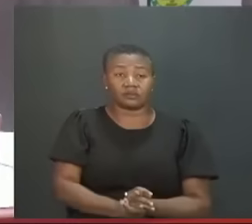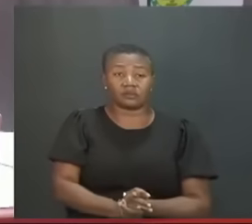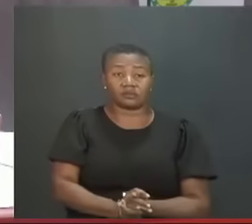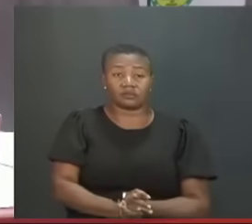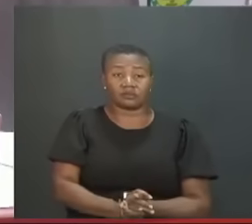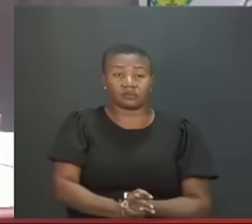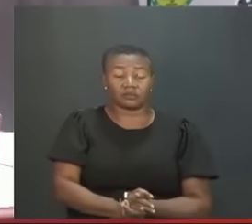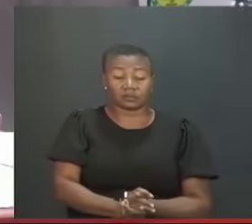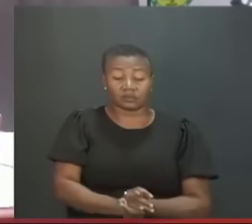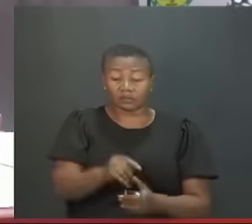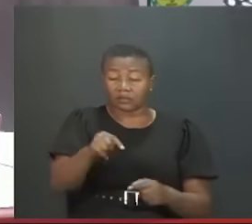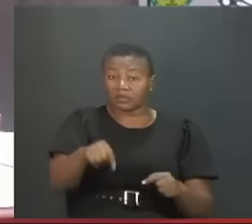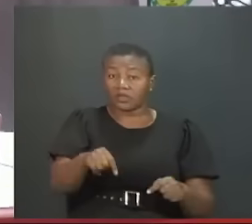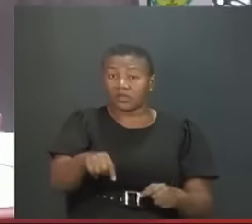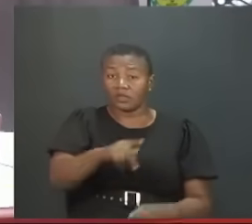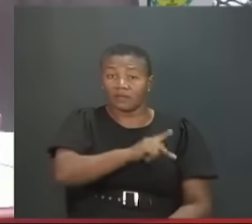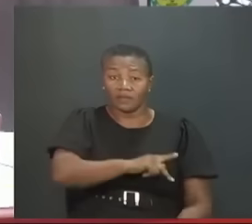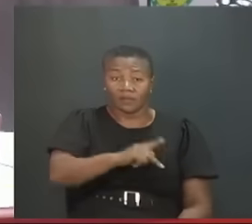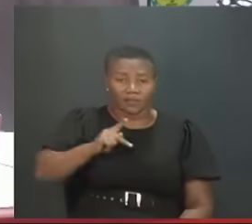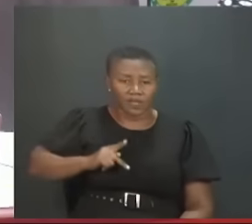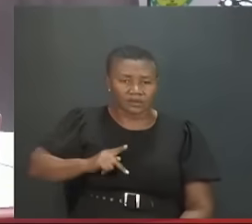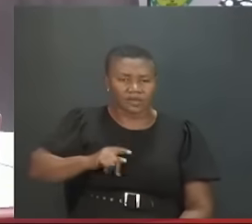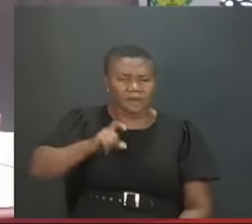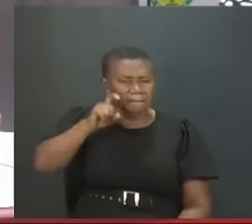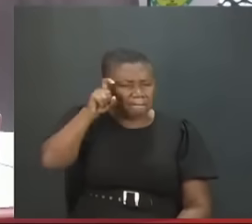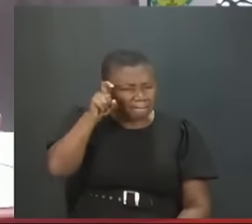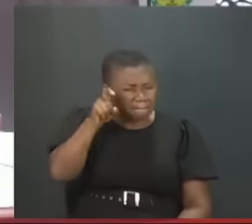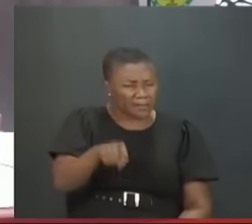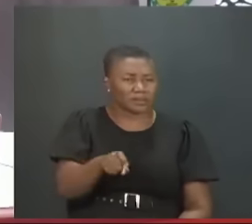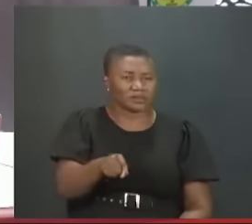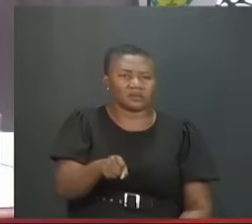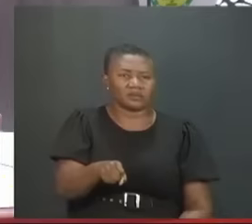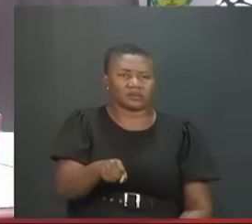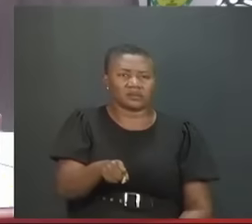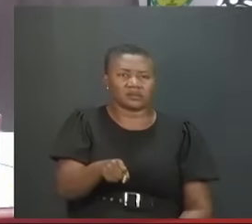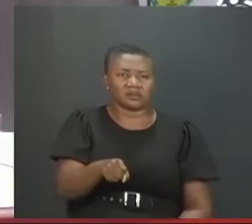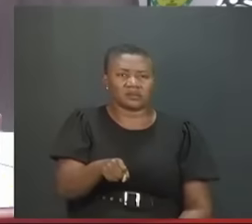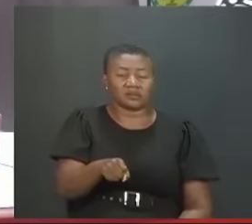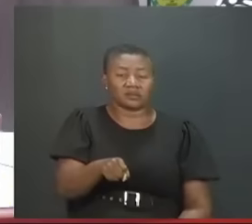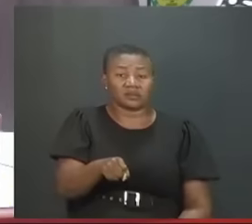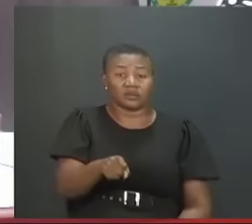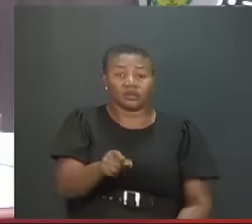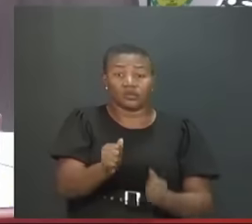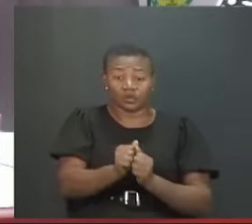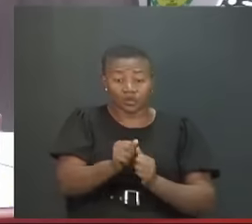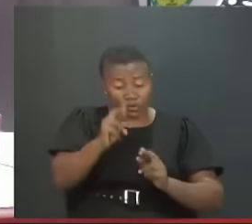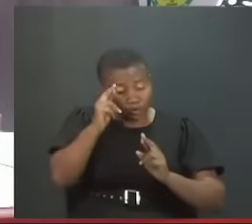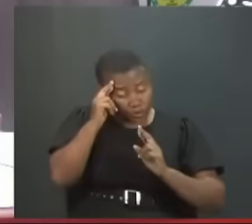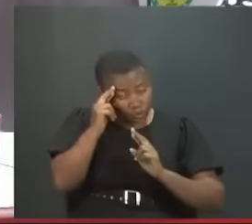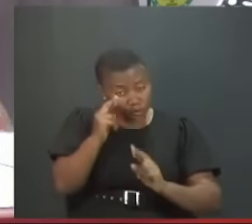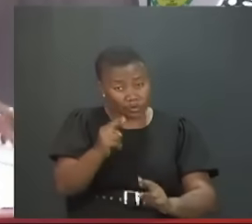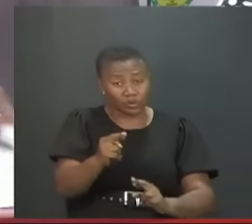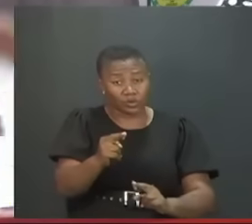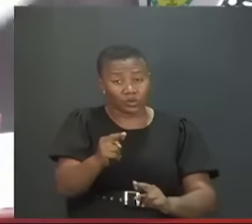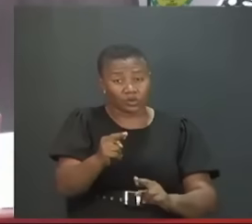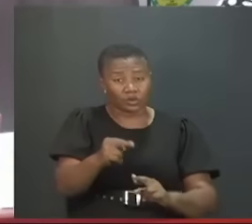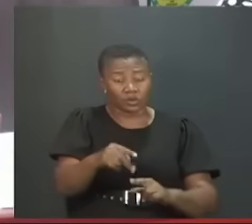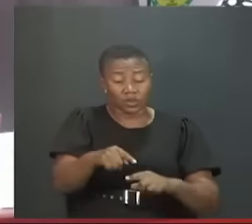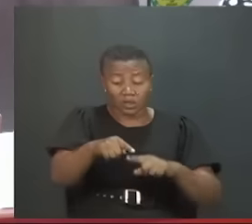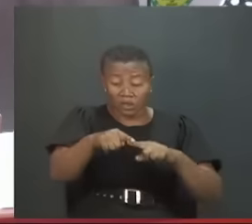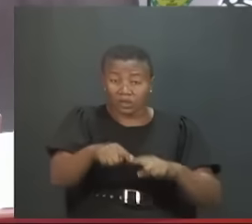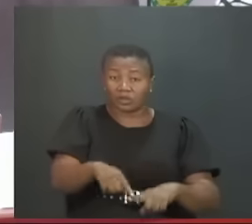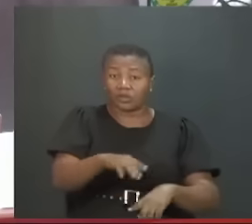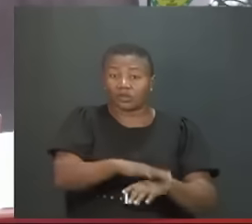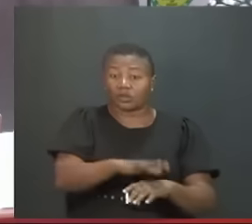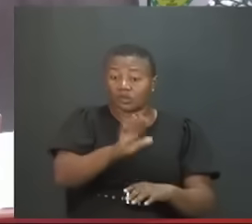This parliament must, with the greatest respect, rely on its own precedent not